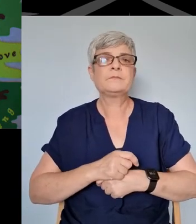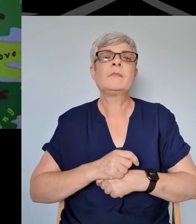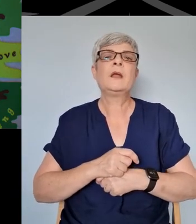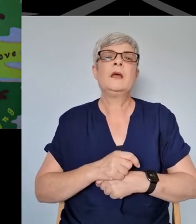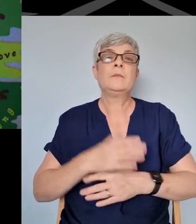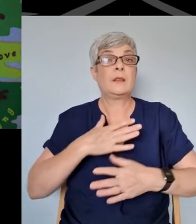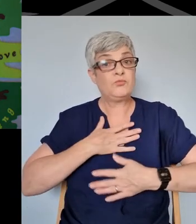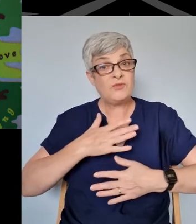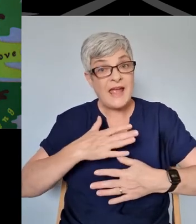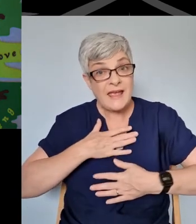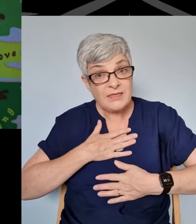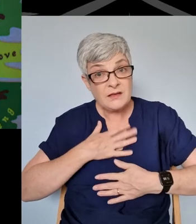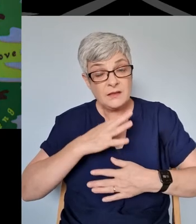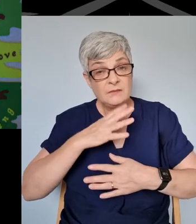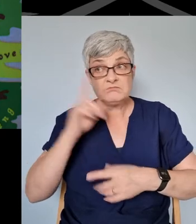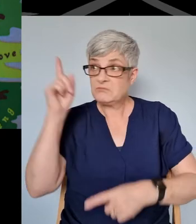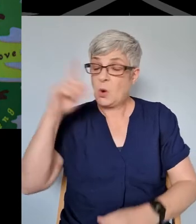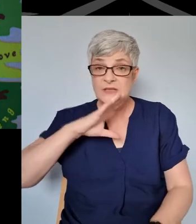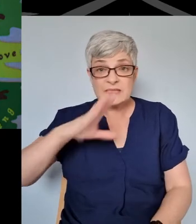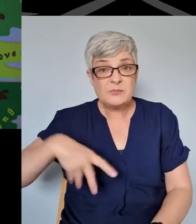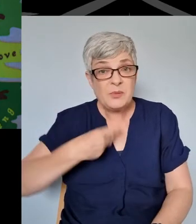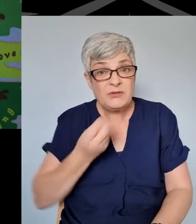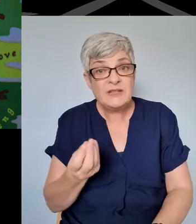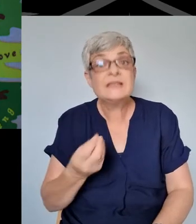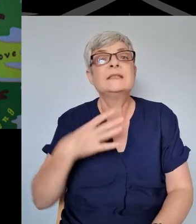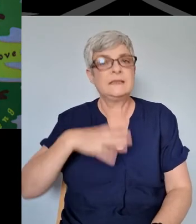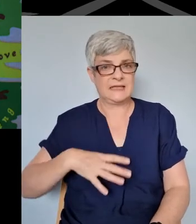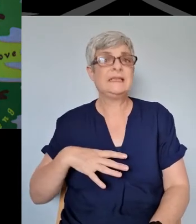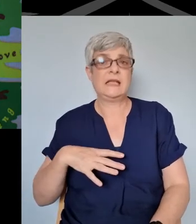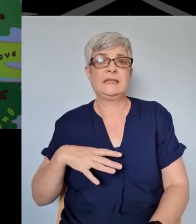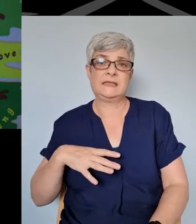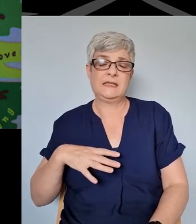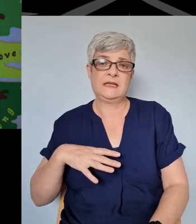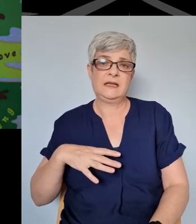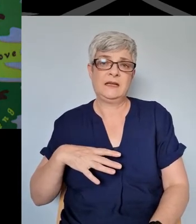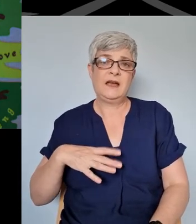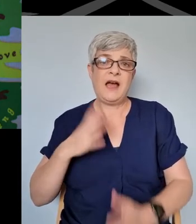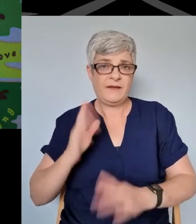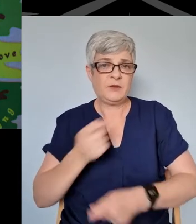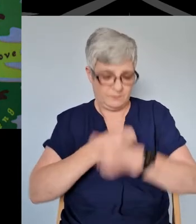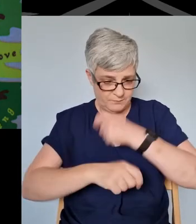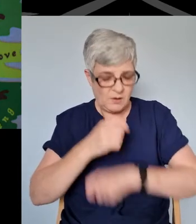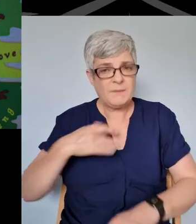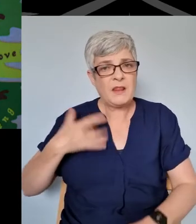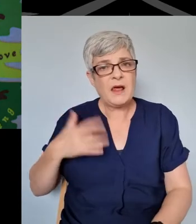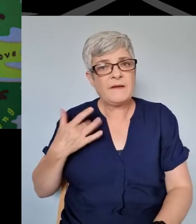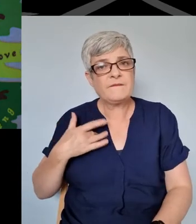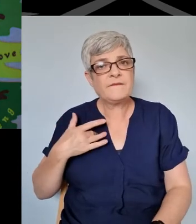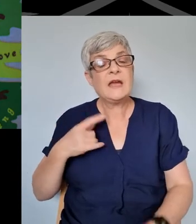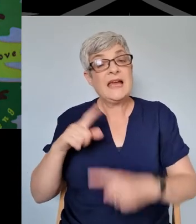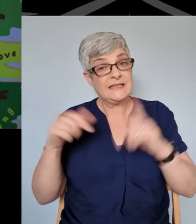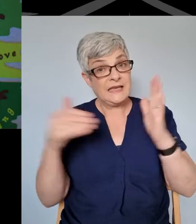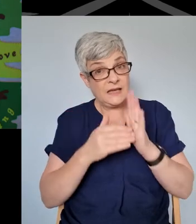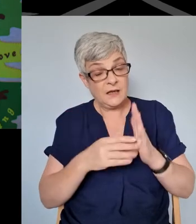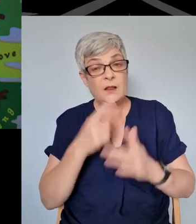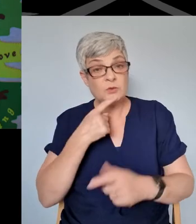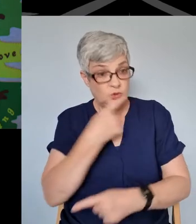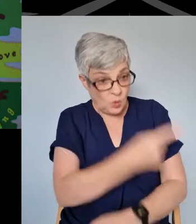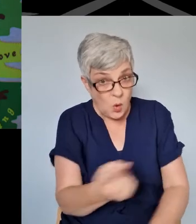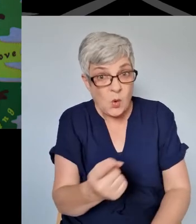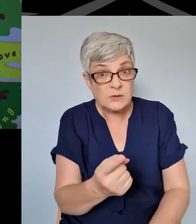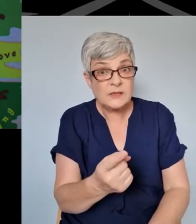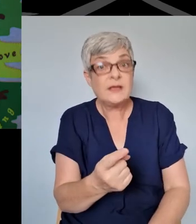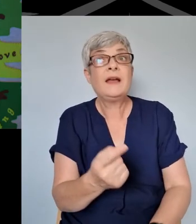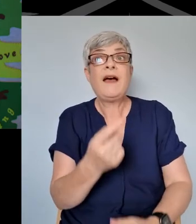But the breath, the Spirit of God is needed if there's to be life. Ezekiel was commanded to call on the Spirit